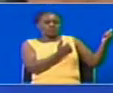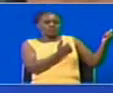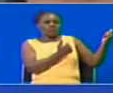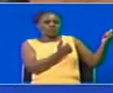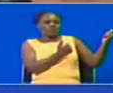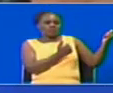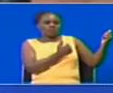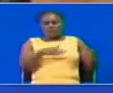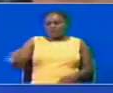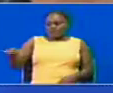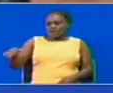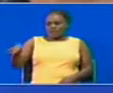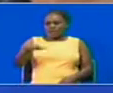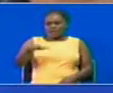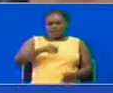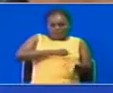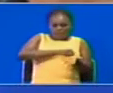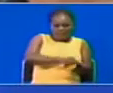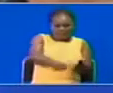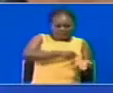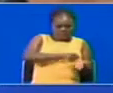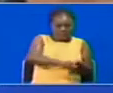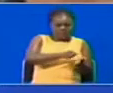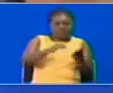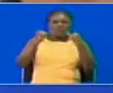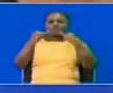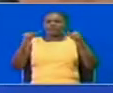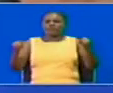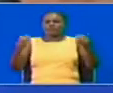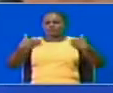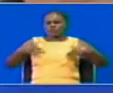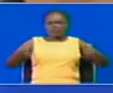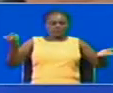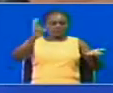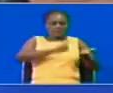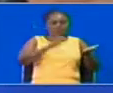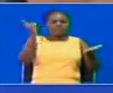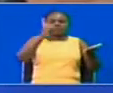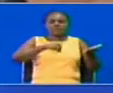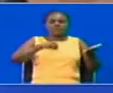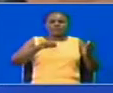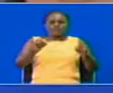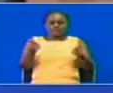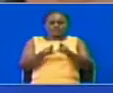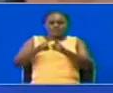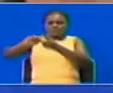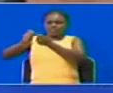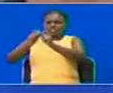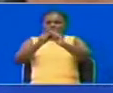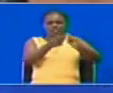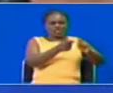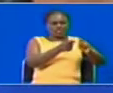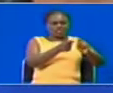the regions will bring us data of the people who have registered and the transfers, and thereafter we